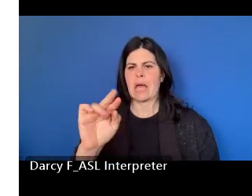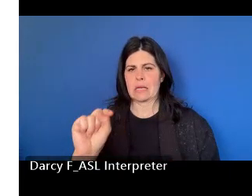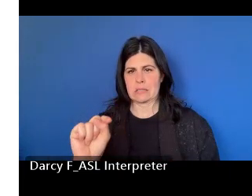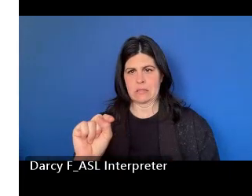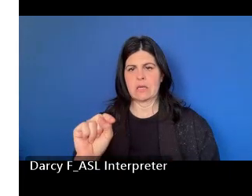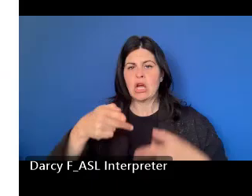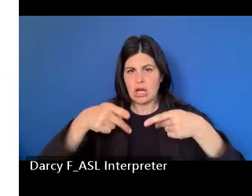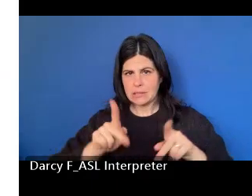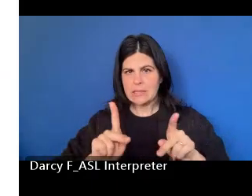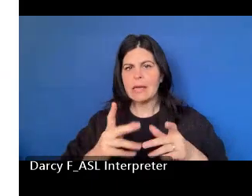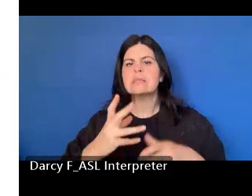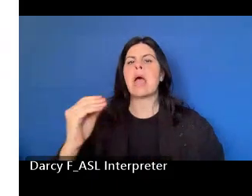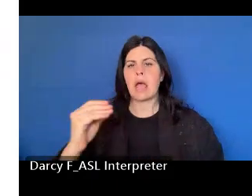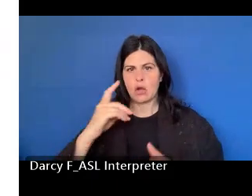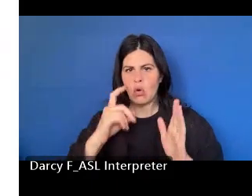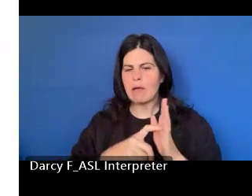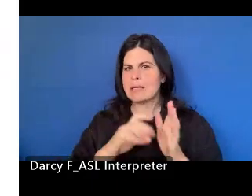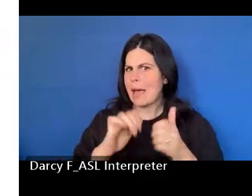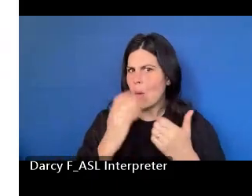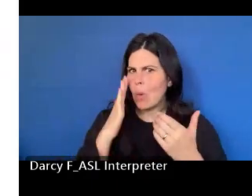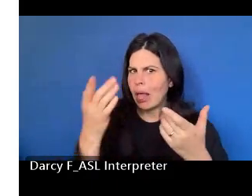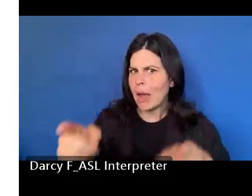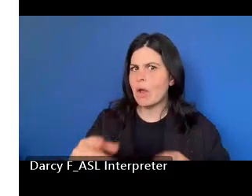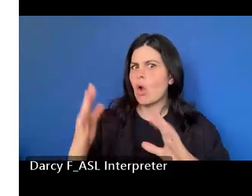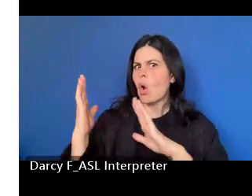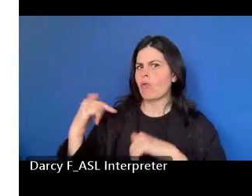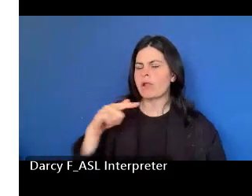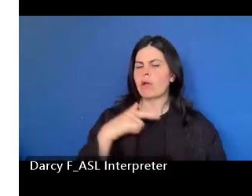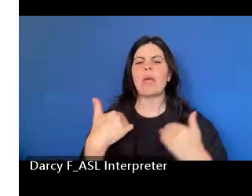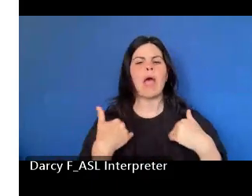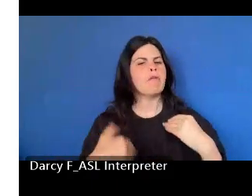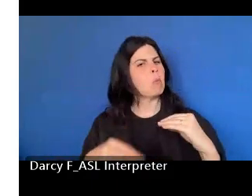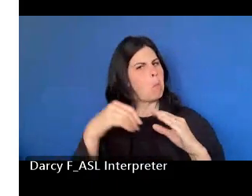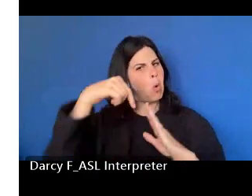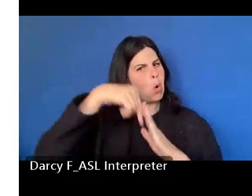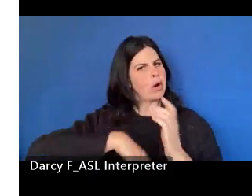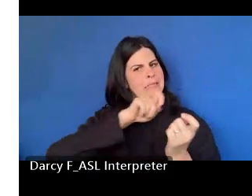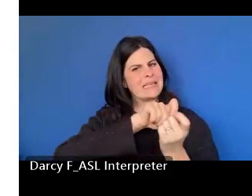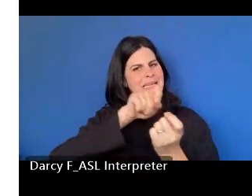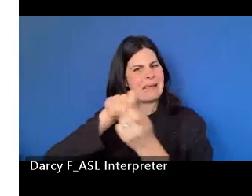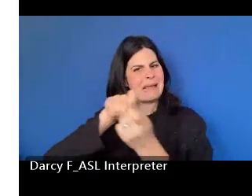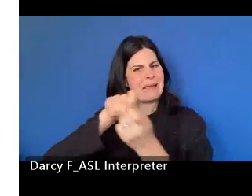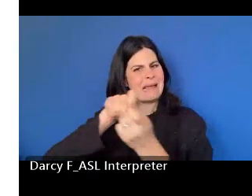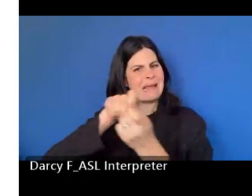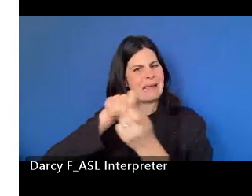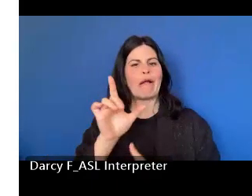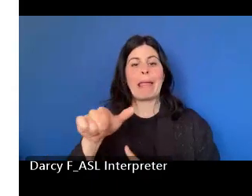we'll have more detail to share on that when the program is established later this year.